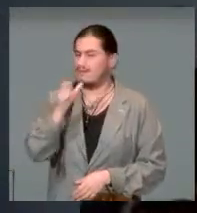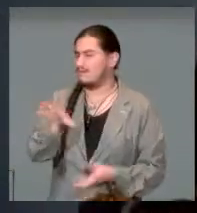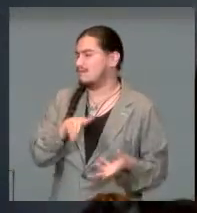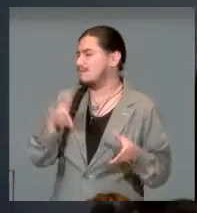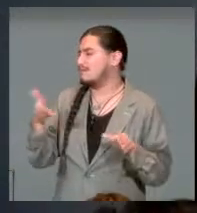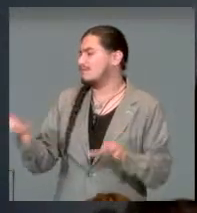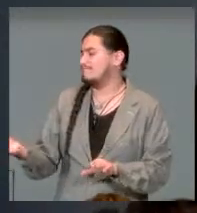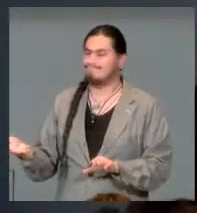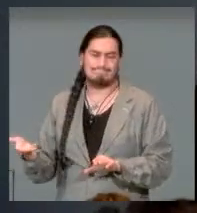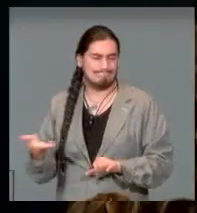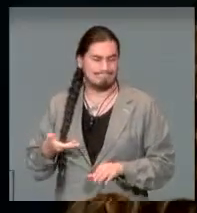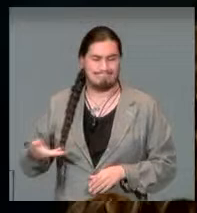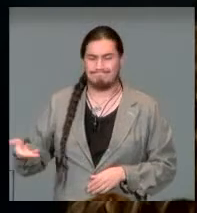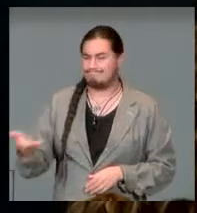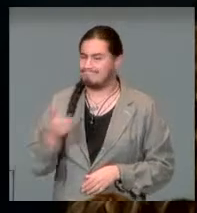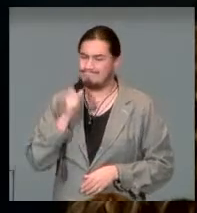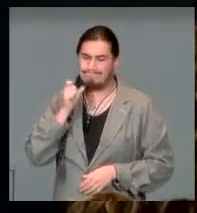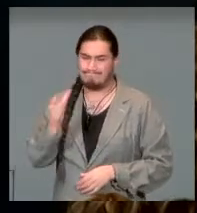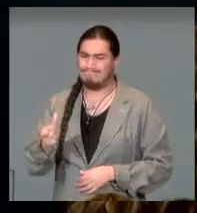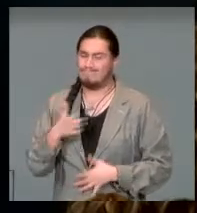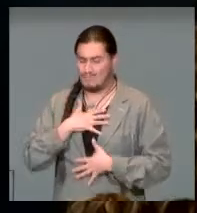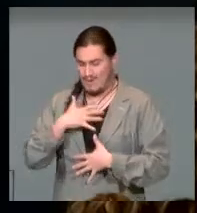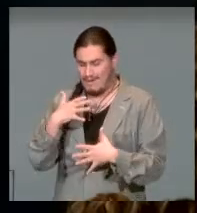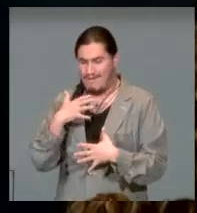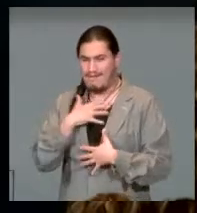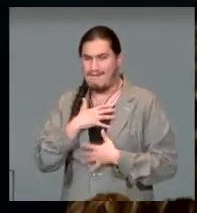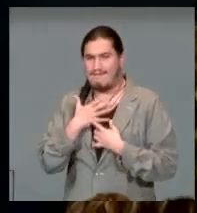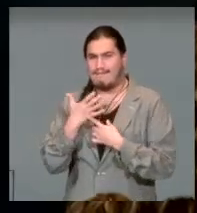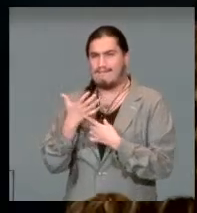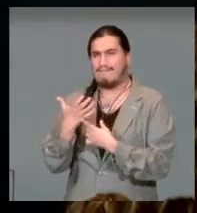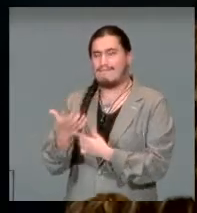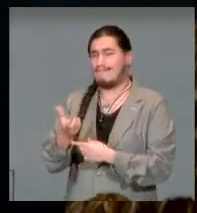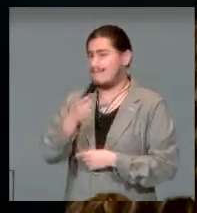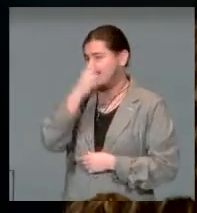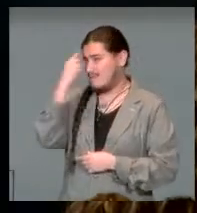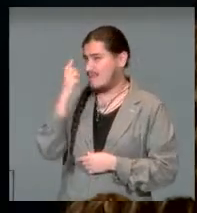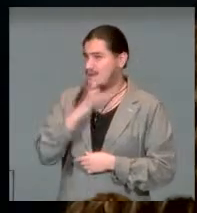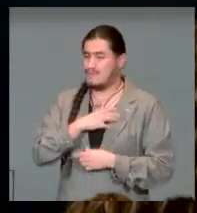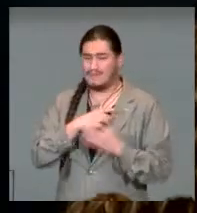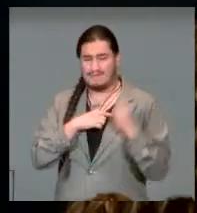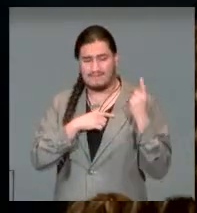die here. The breath is a black woman down.